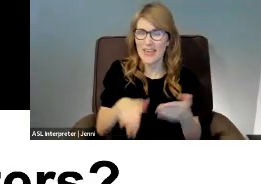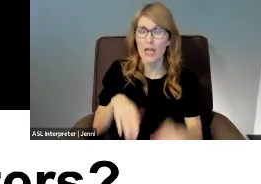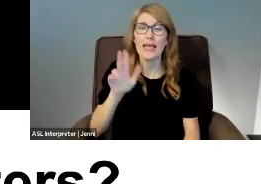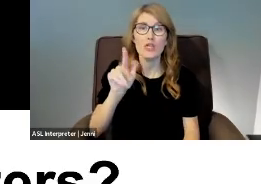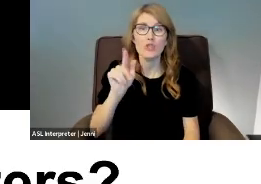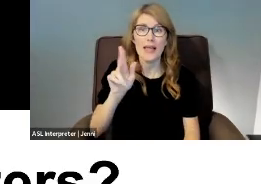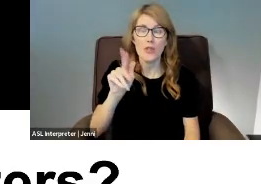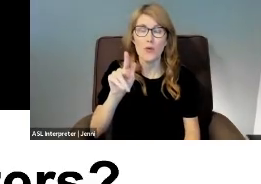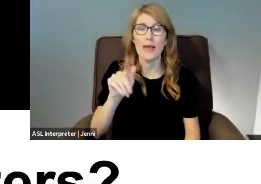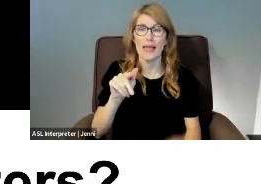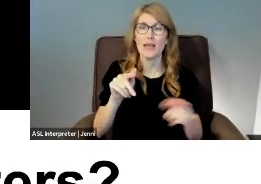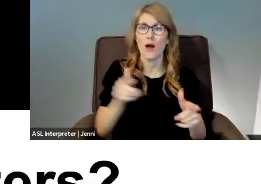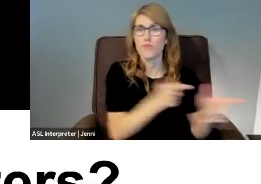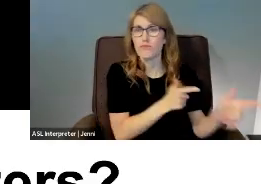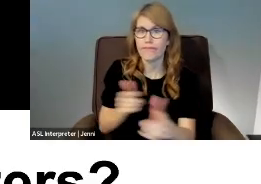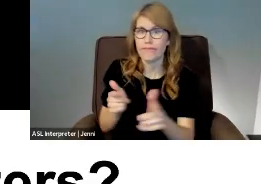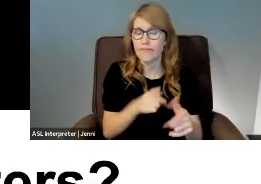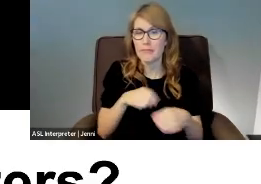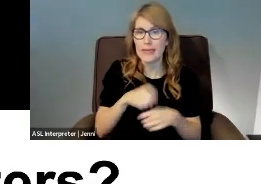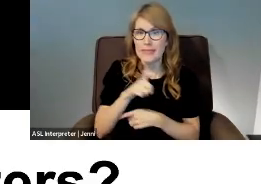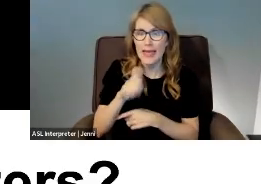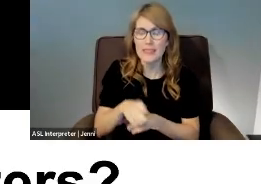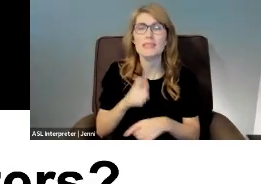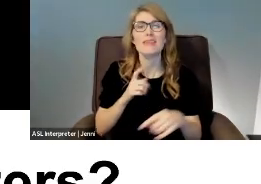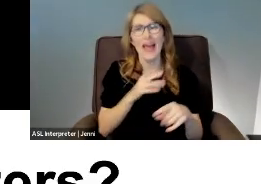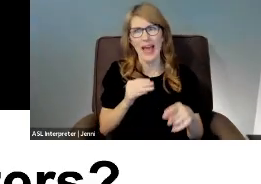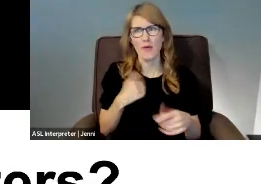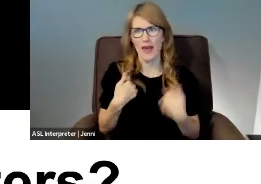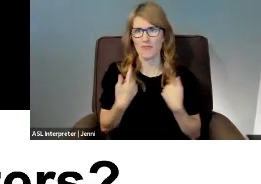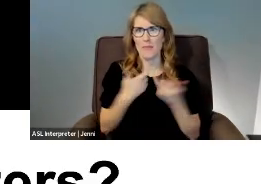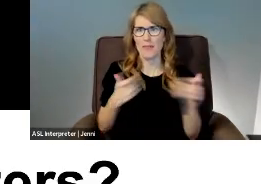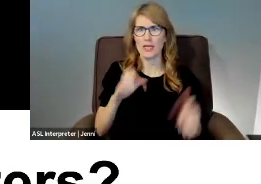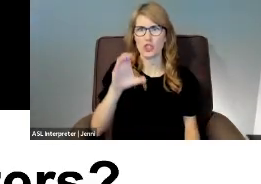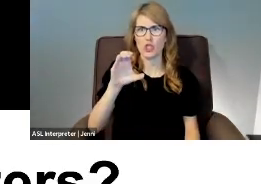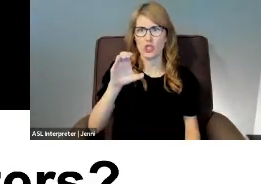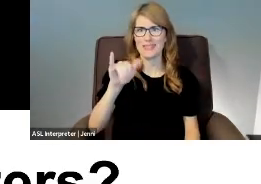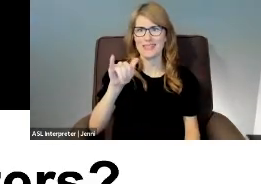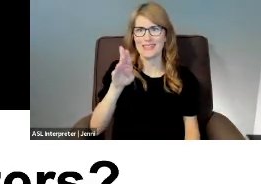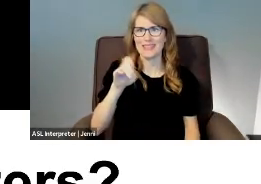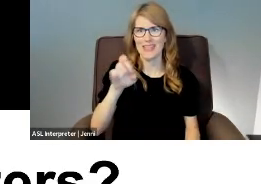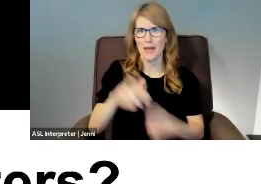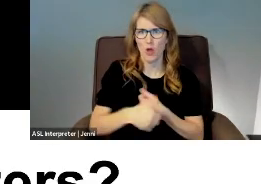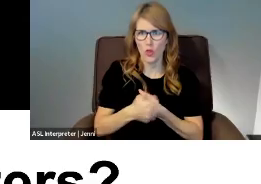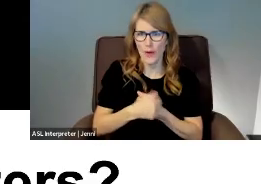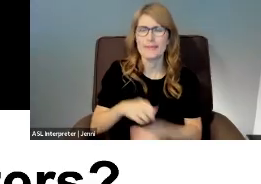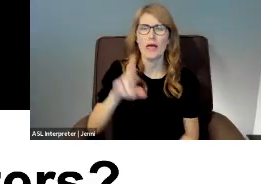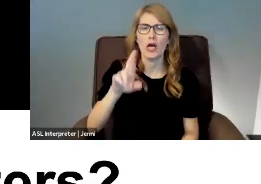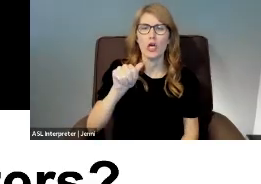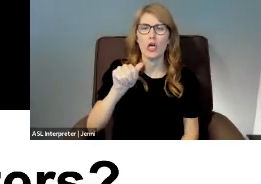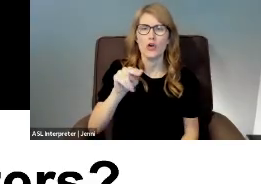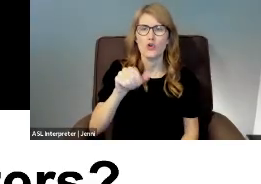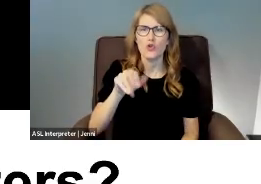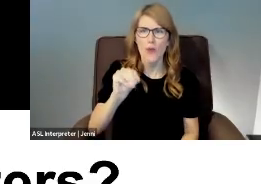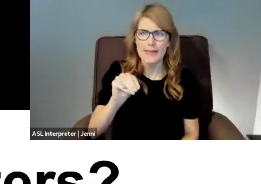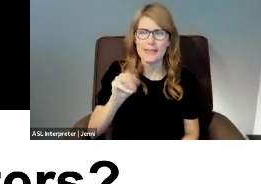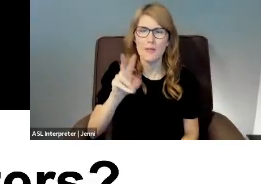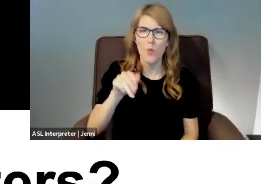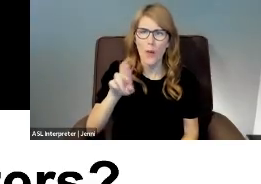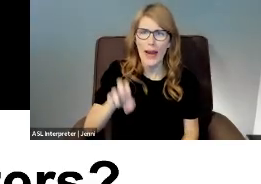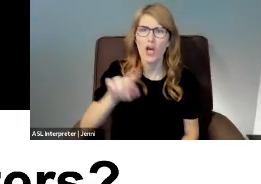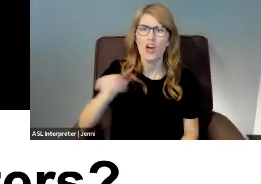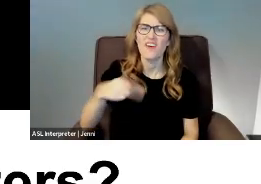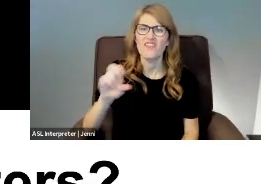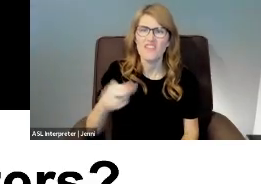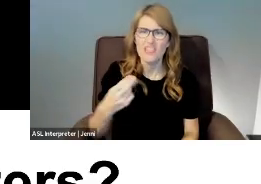in Texas. And then we also have major cyber threats, including ransomware vulnerabilities, defense evasion, phishing, malware,